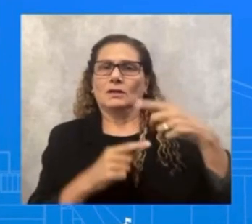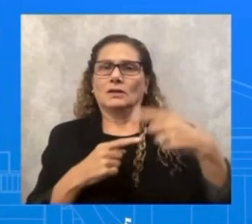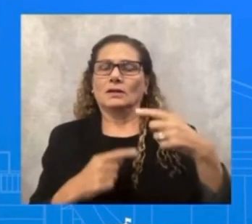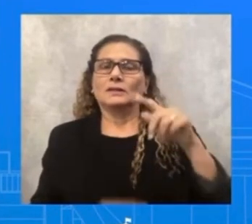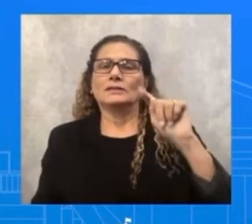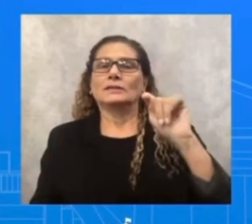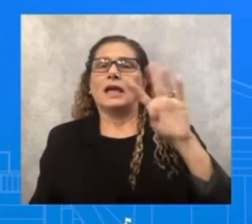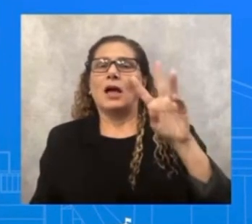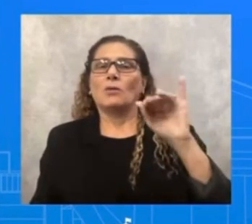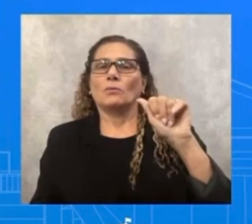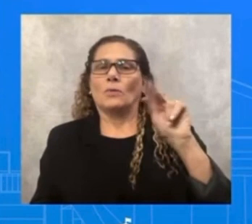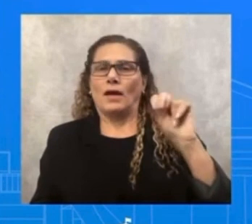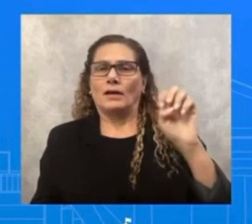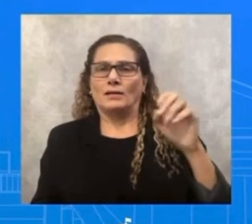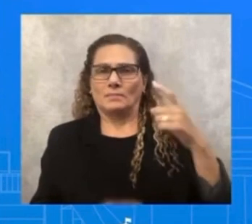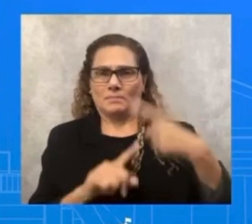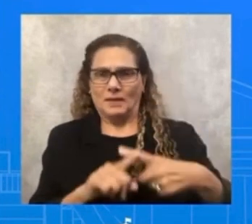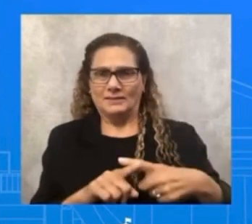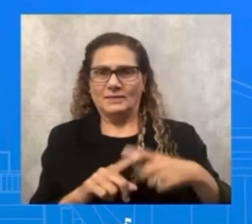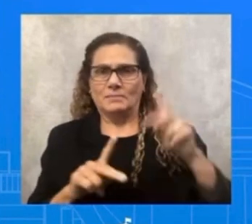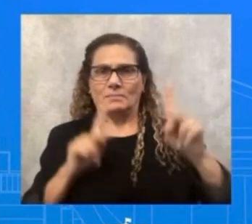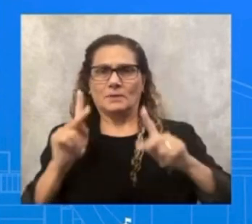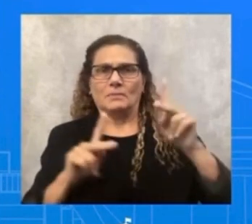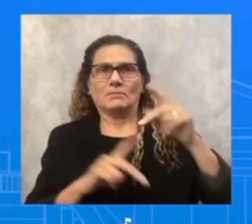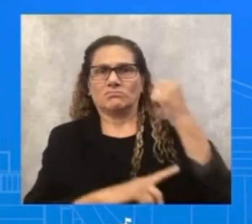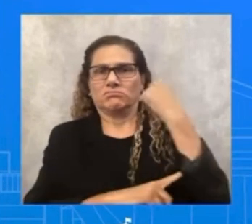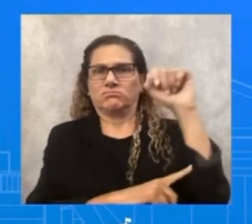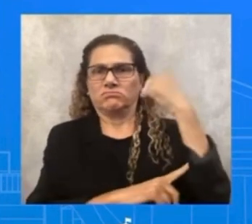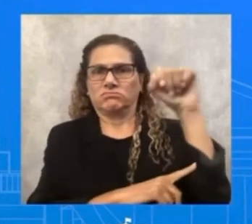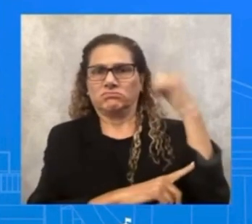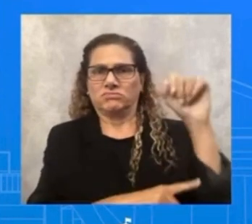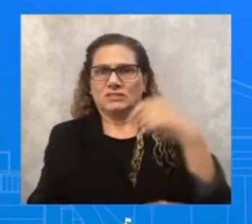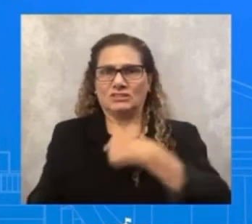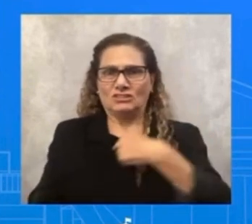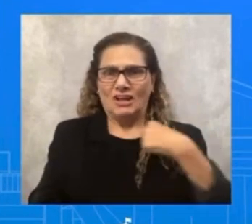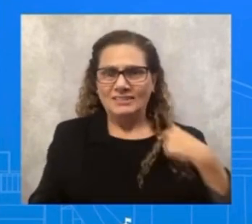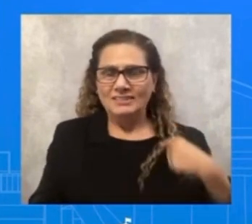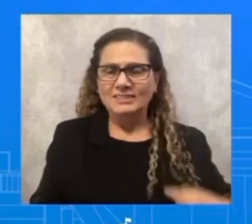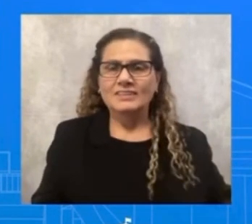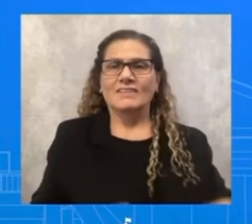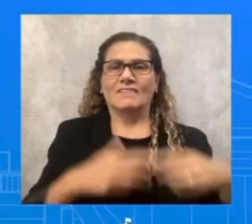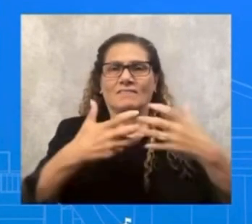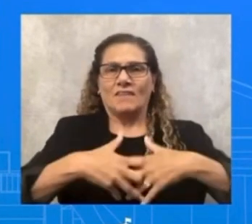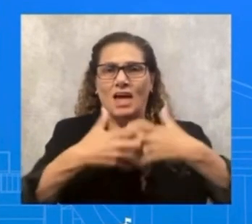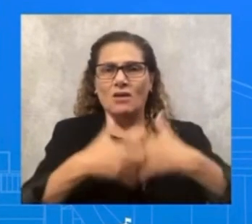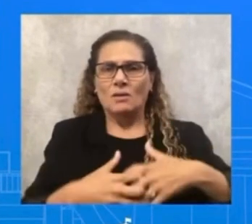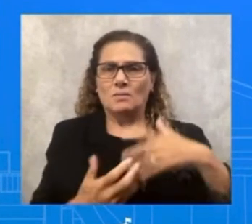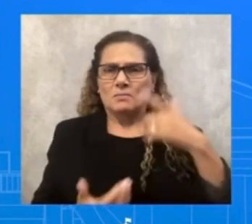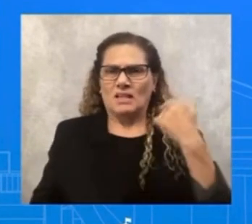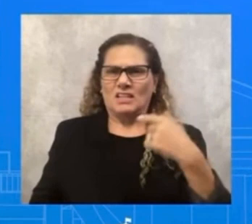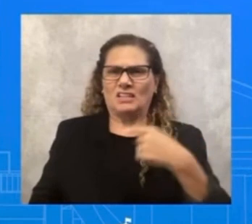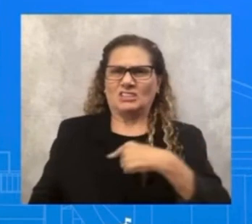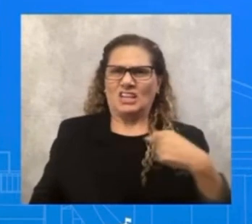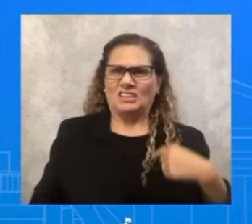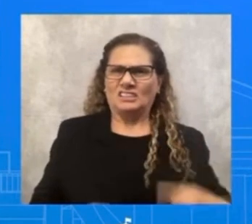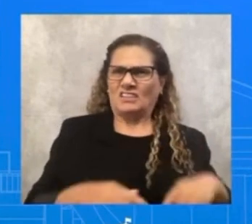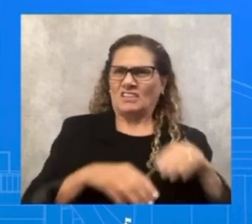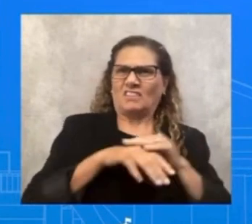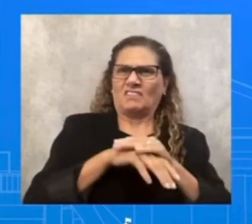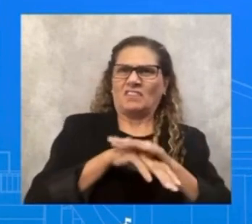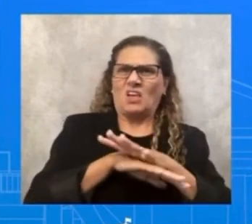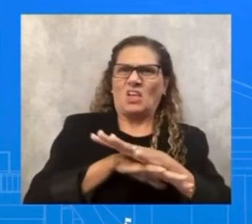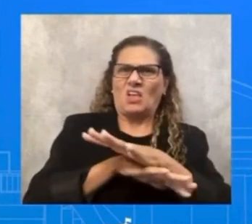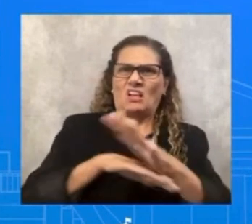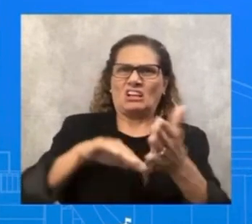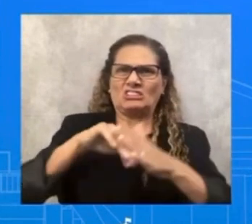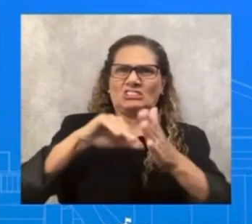electronic vehicle battery factory concerning China's growing influence in the region. Those outcries worries